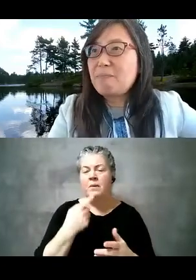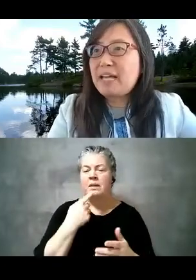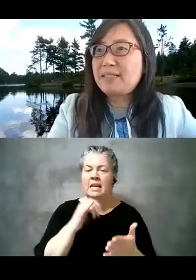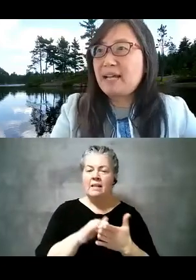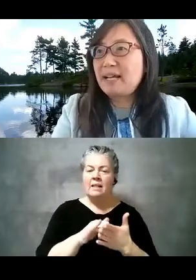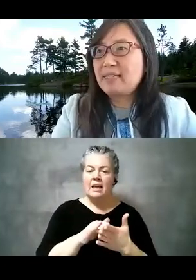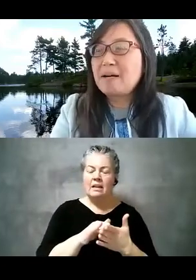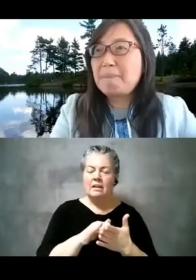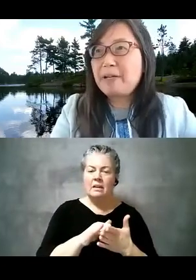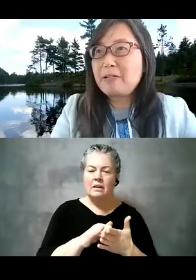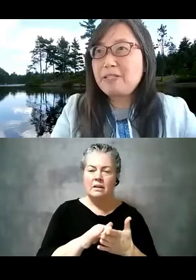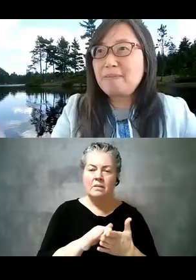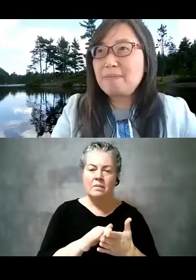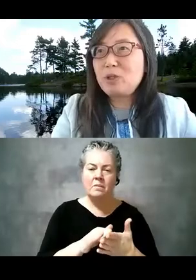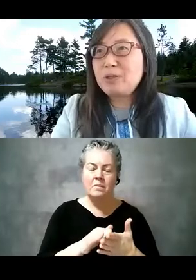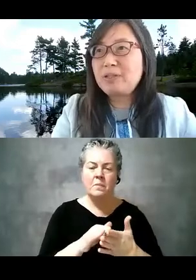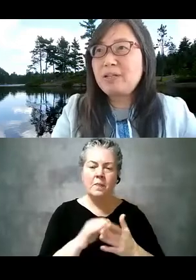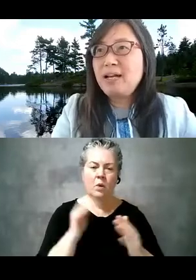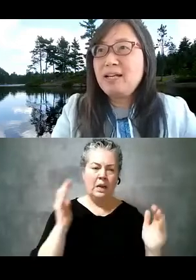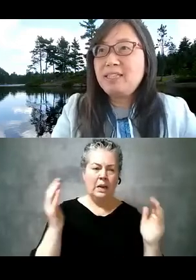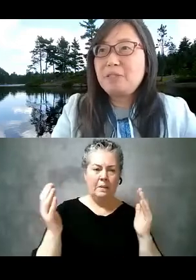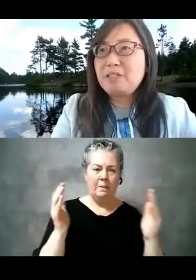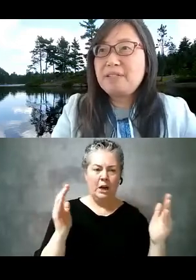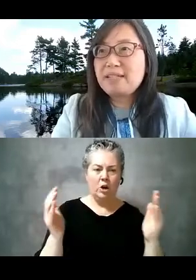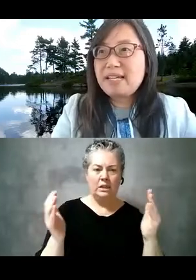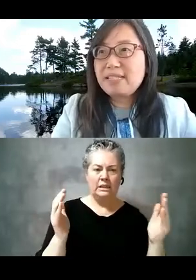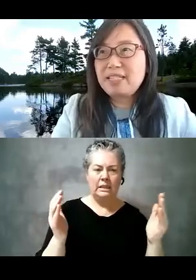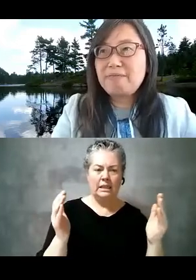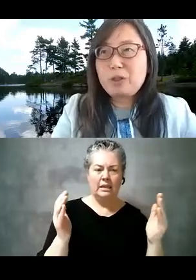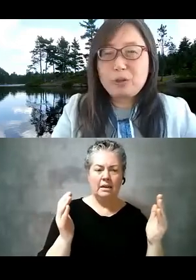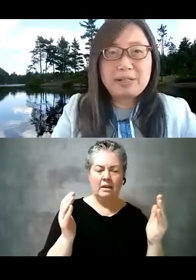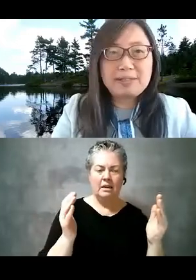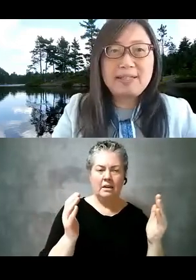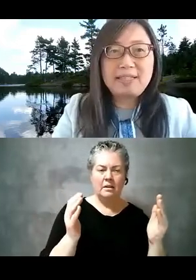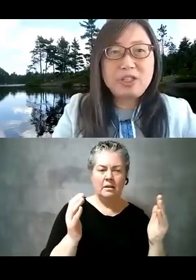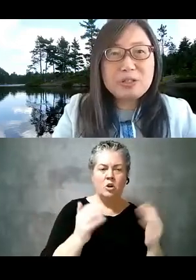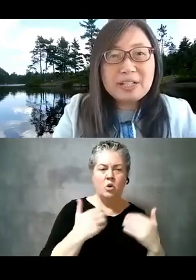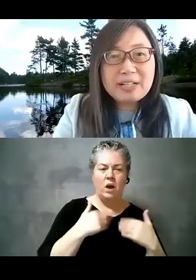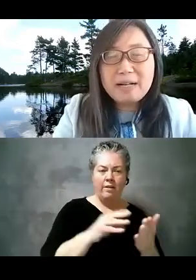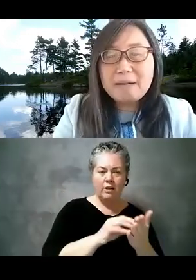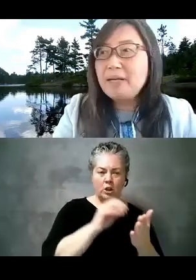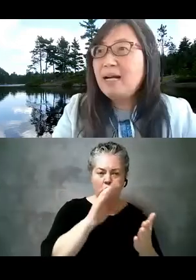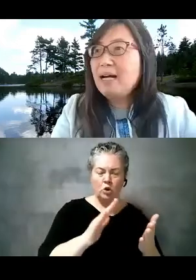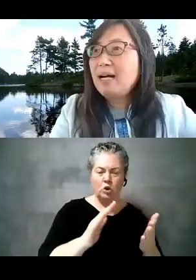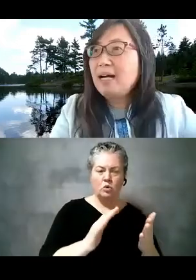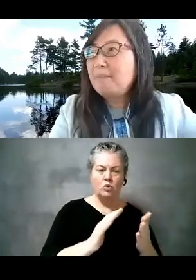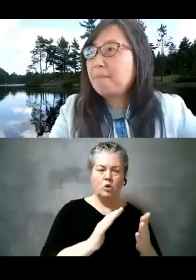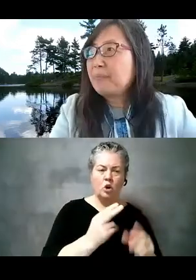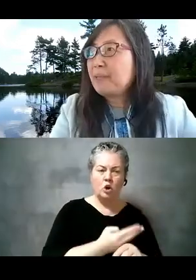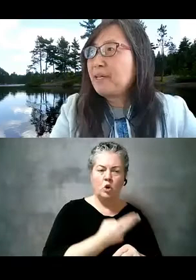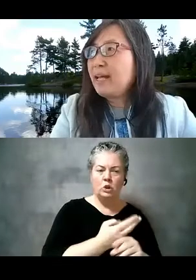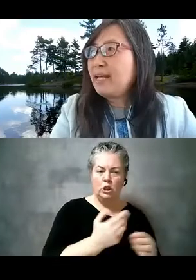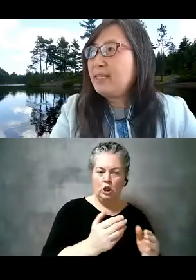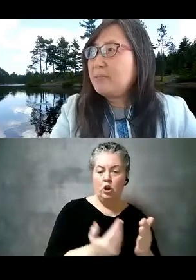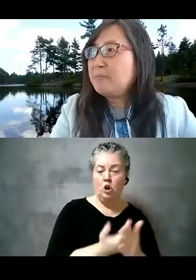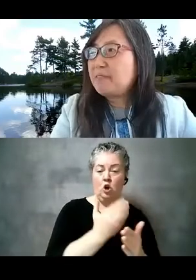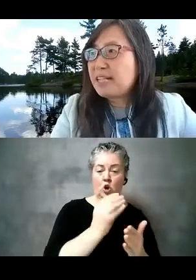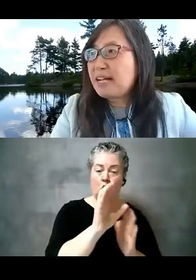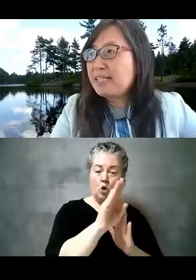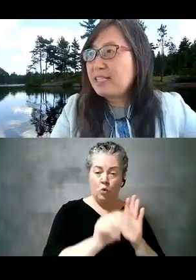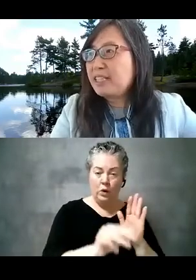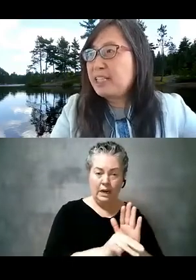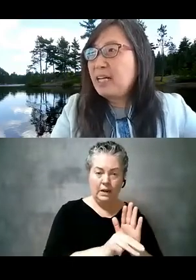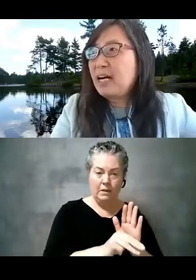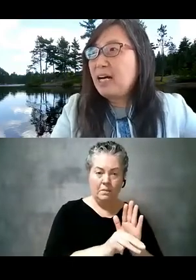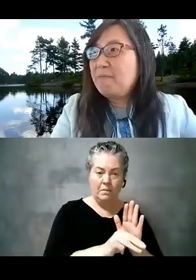analysis is based on a comparison between the observed science learning of students under the new curriculum and the observed